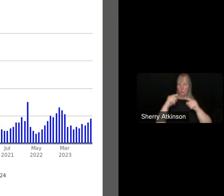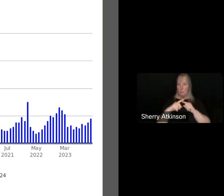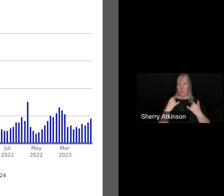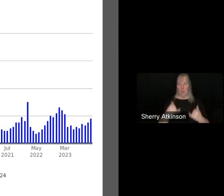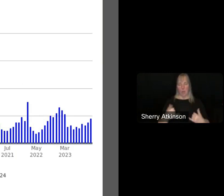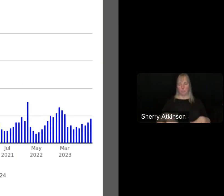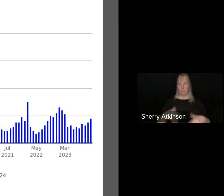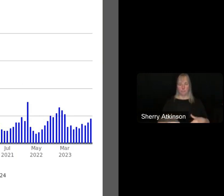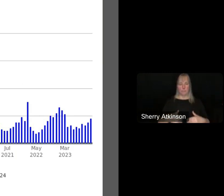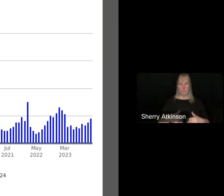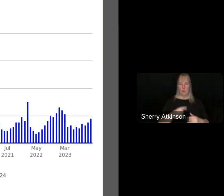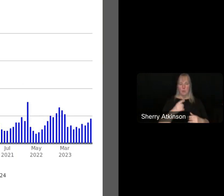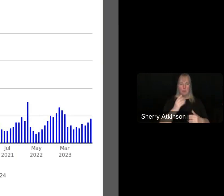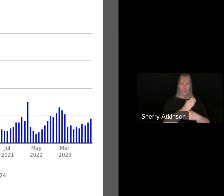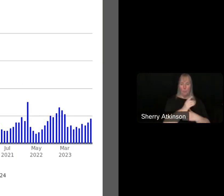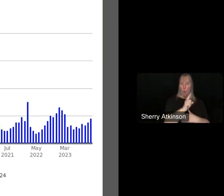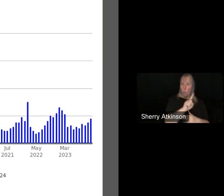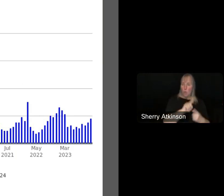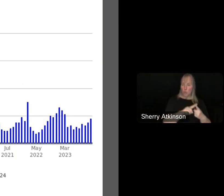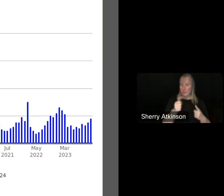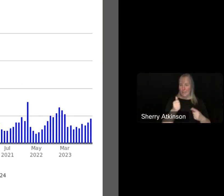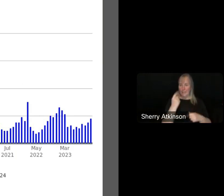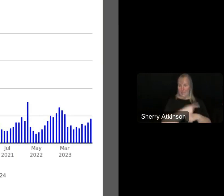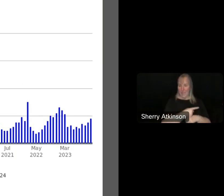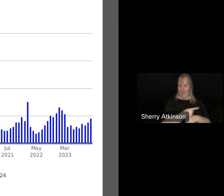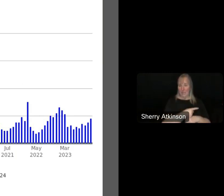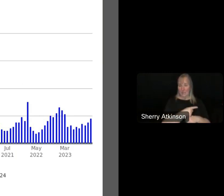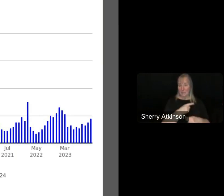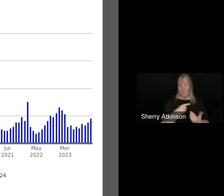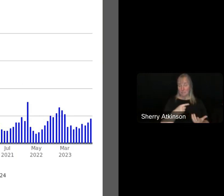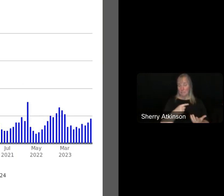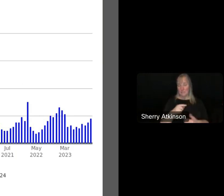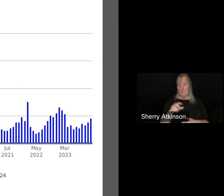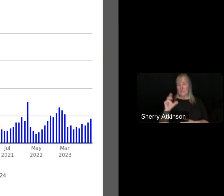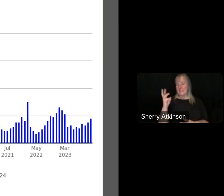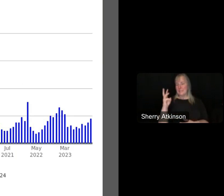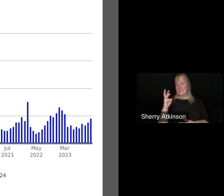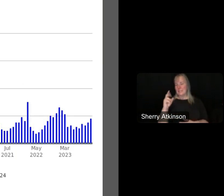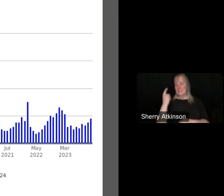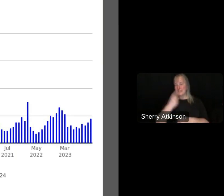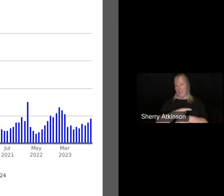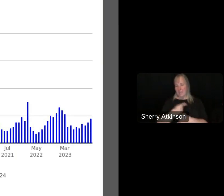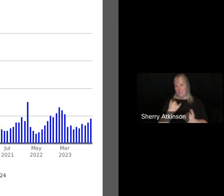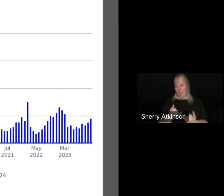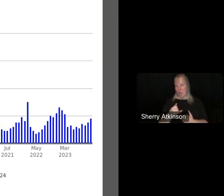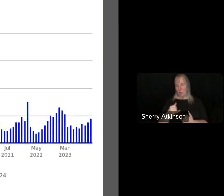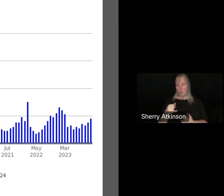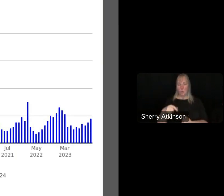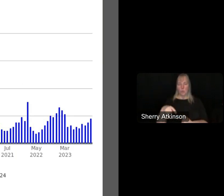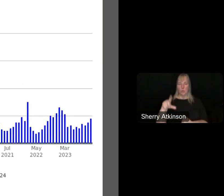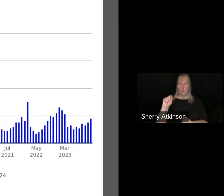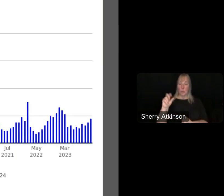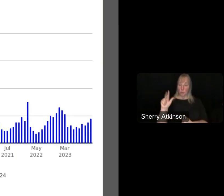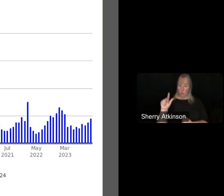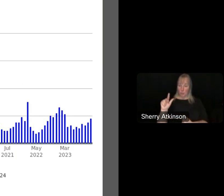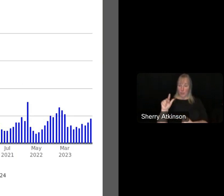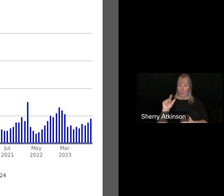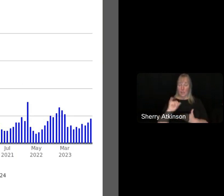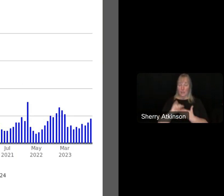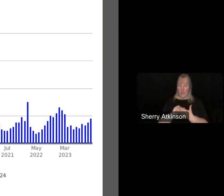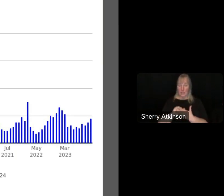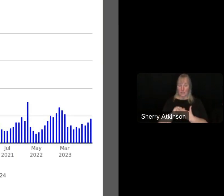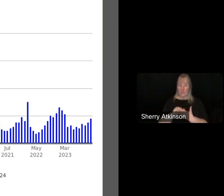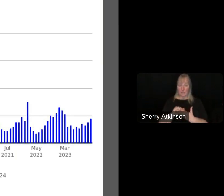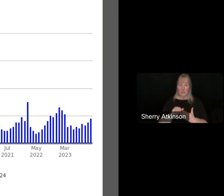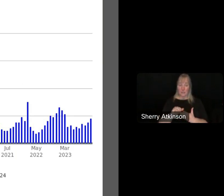1 to 10 days is kind of where we're going to be leveling off at. 16 days right now, 2023, which is creeping up, which is a lot better than it